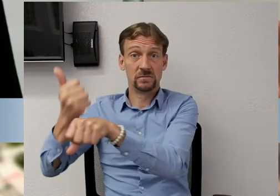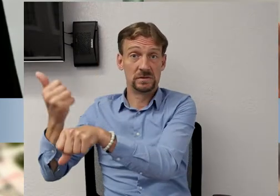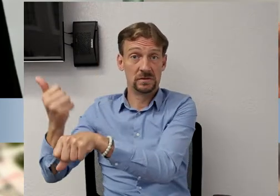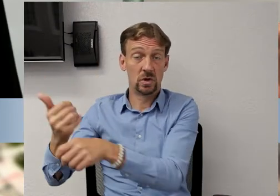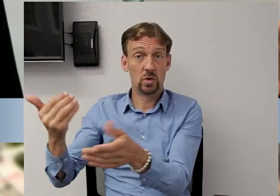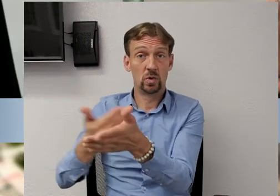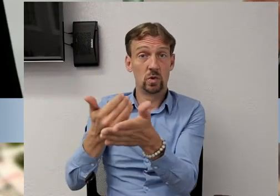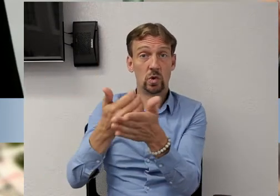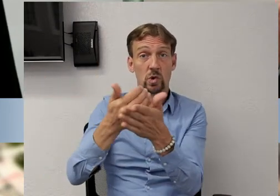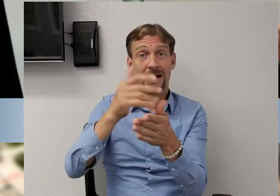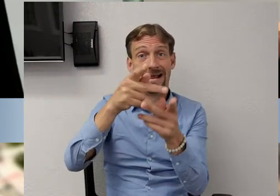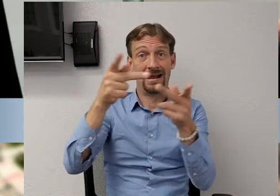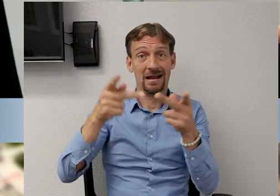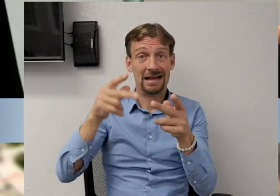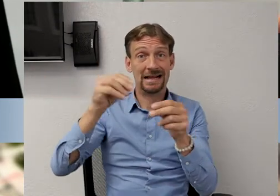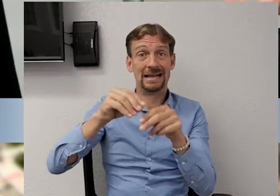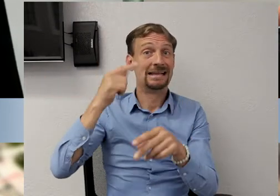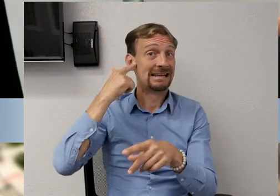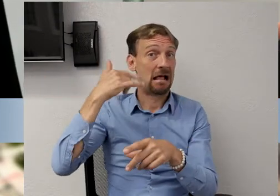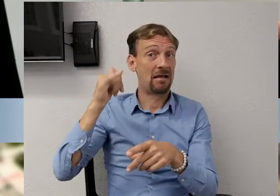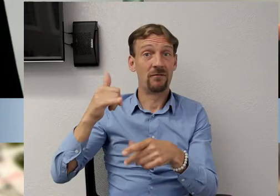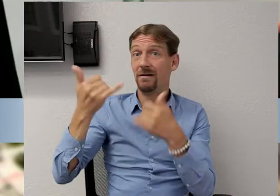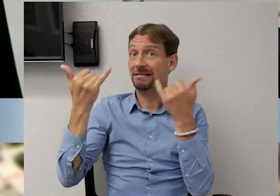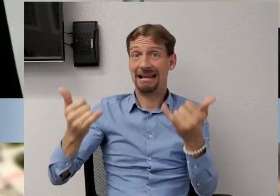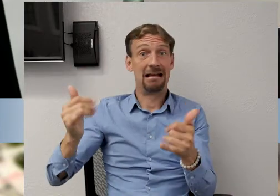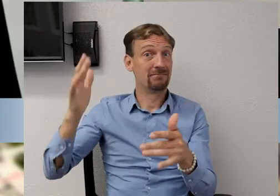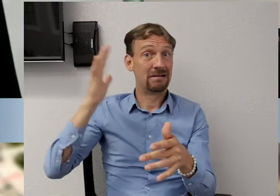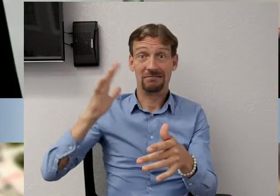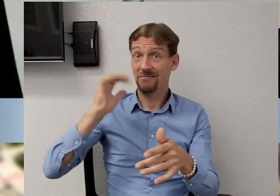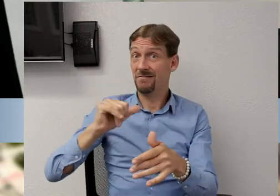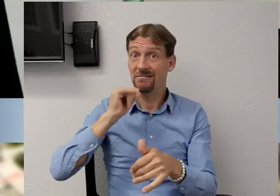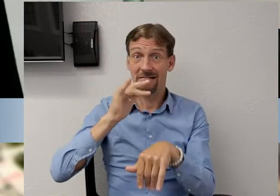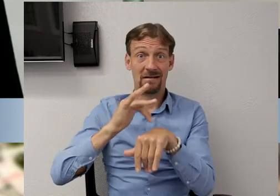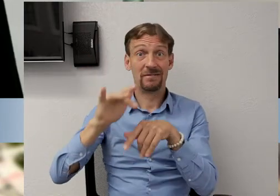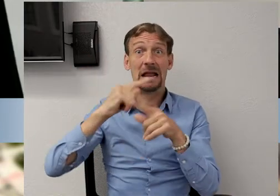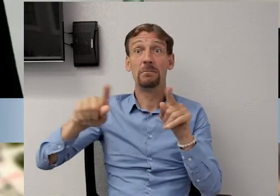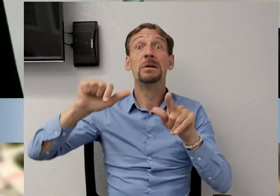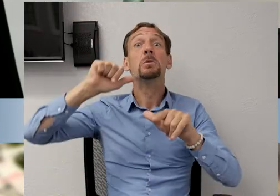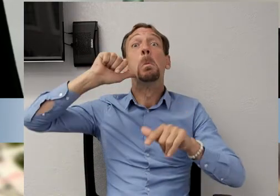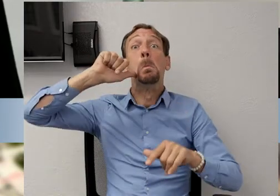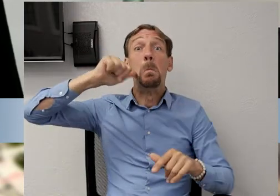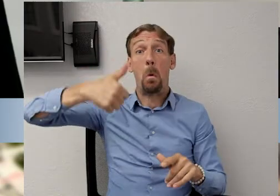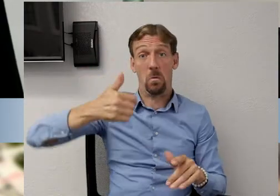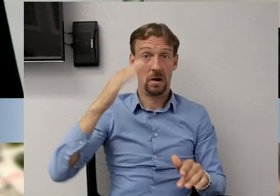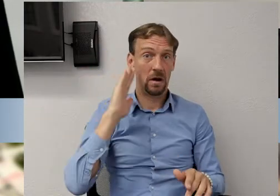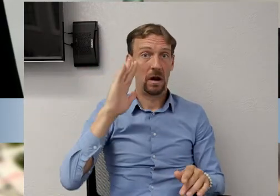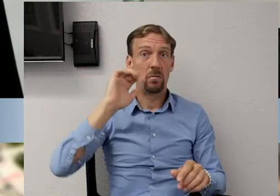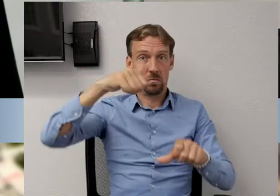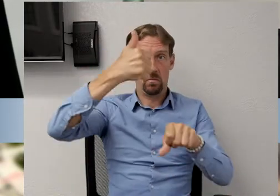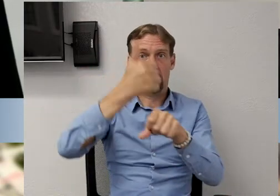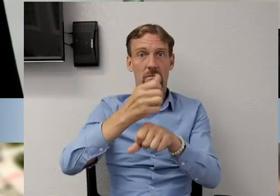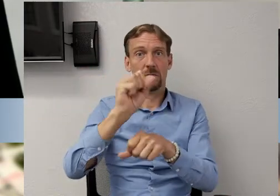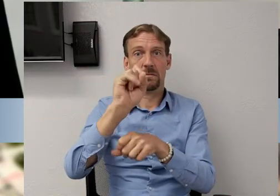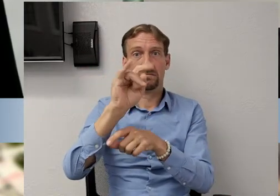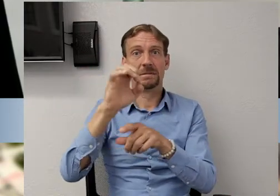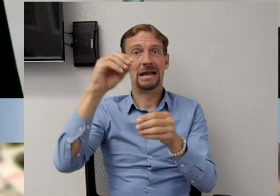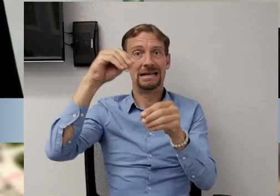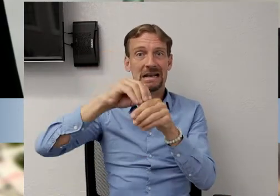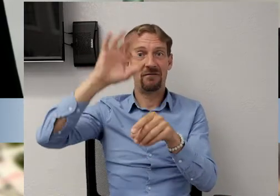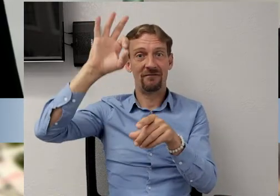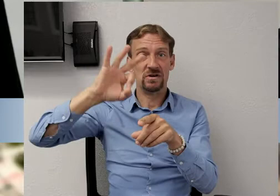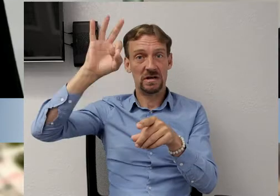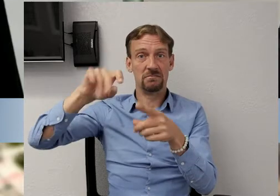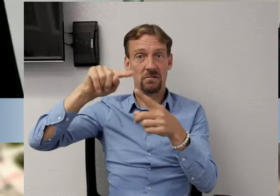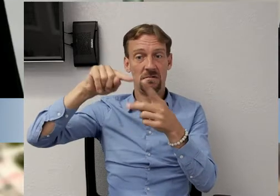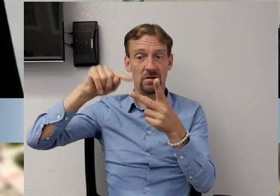in California. Before, it wasn't available to us here. But starting tomorrow, there will be a site in Fremont and